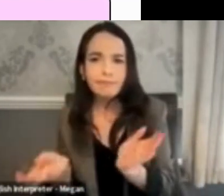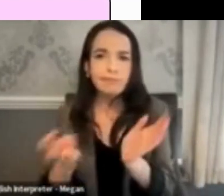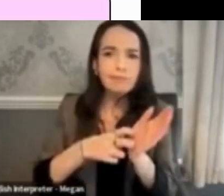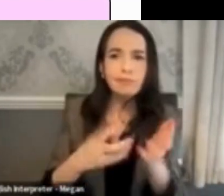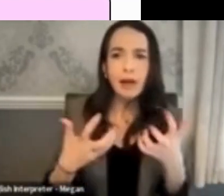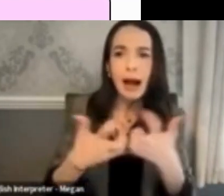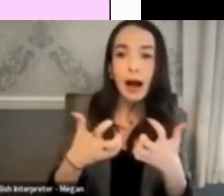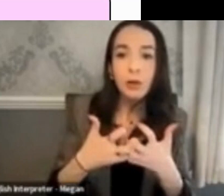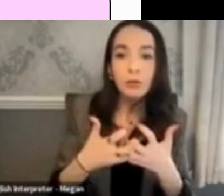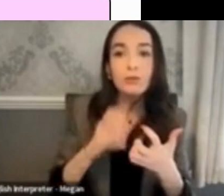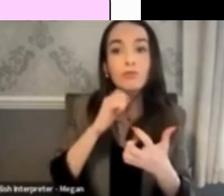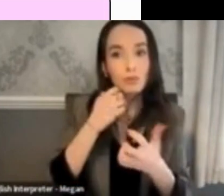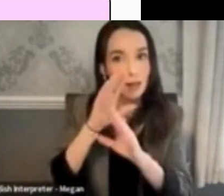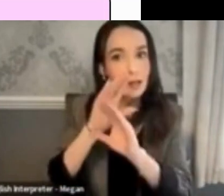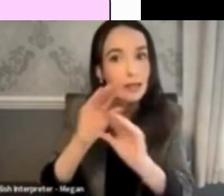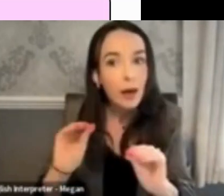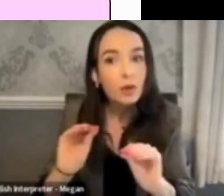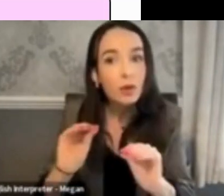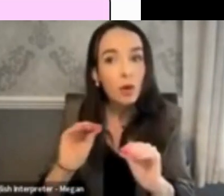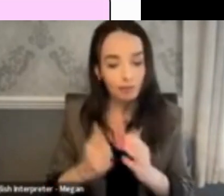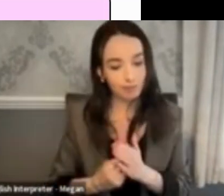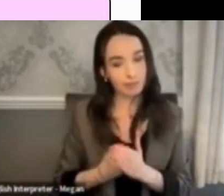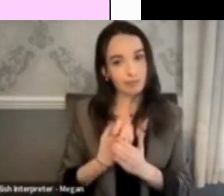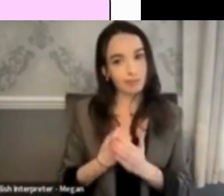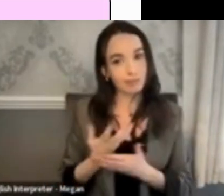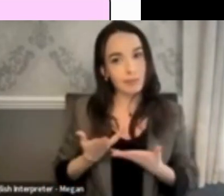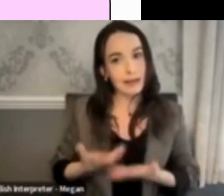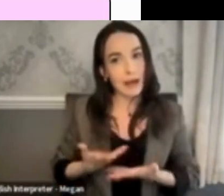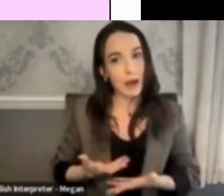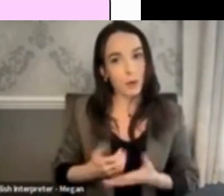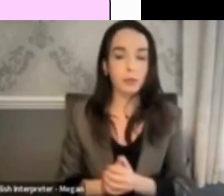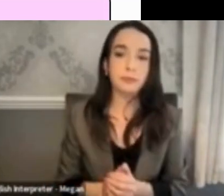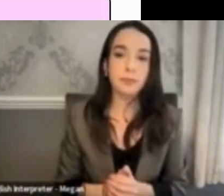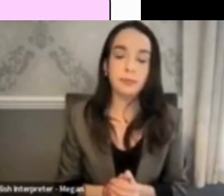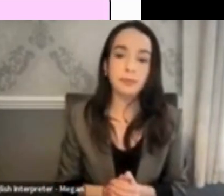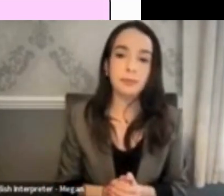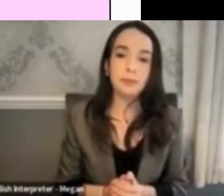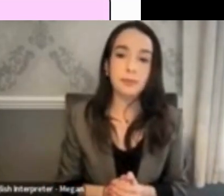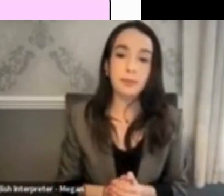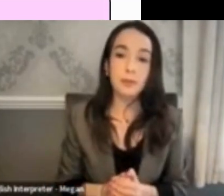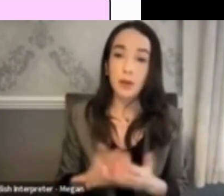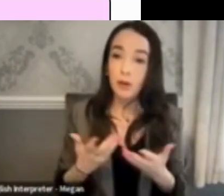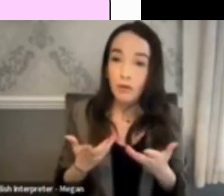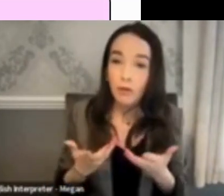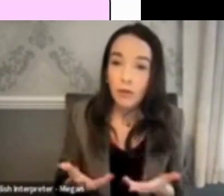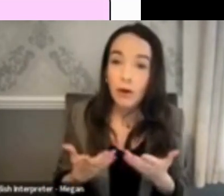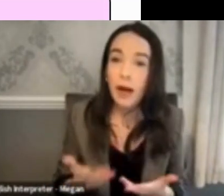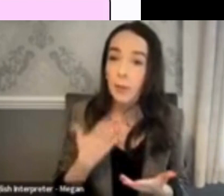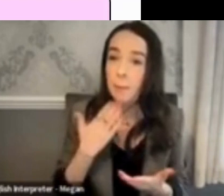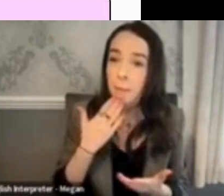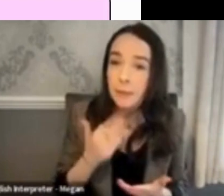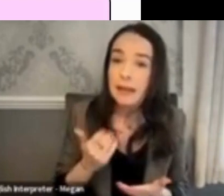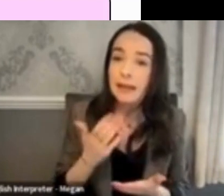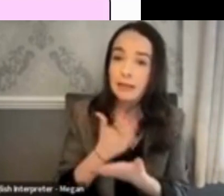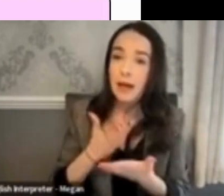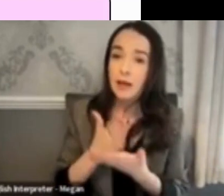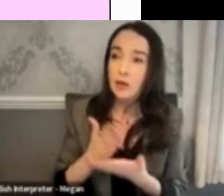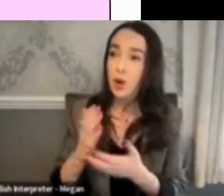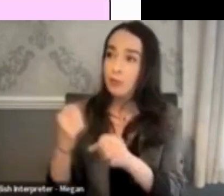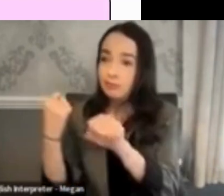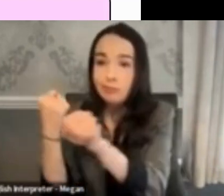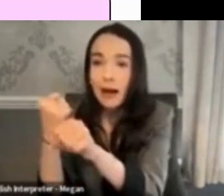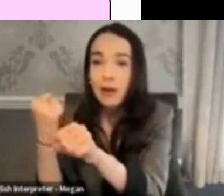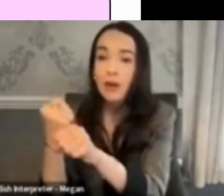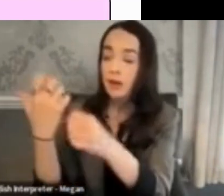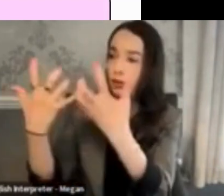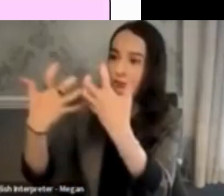about that in due course. In the meantime, however, please do encourage any suppliers or manufacturers you work with to